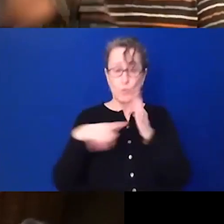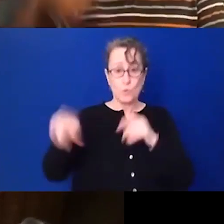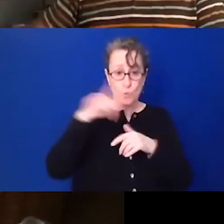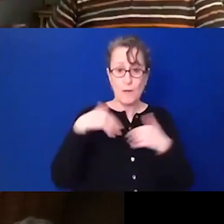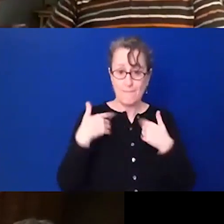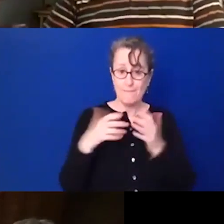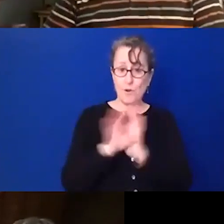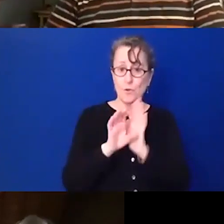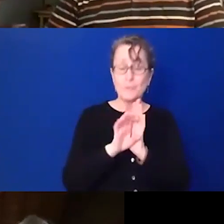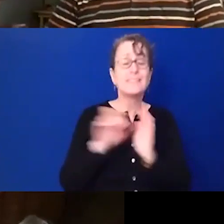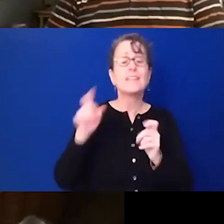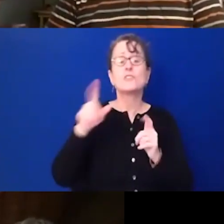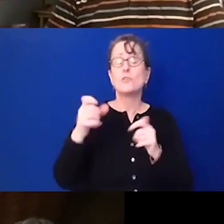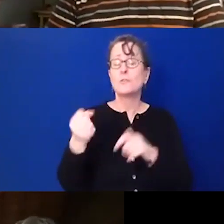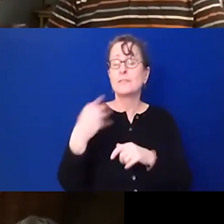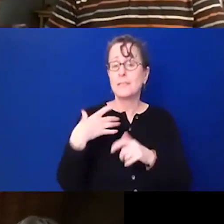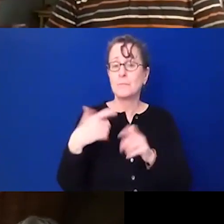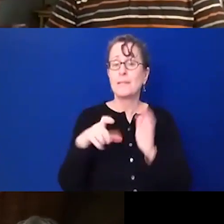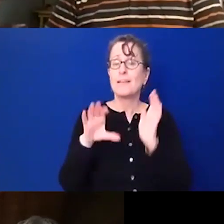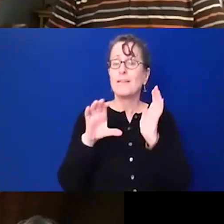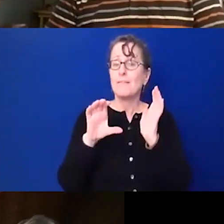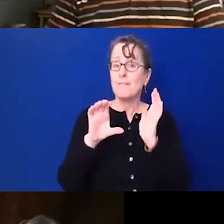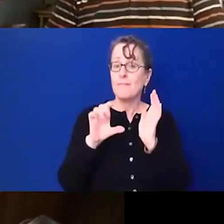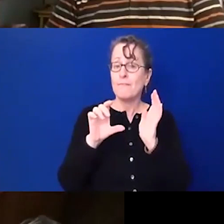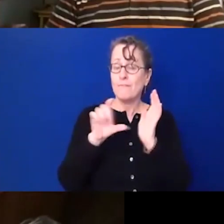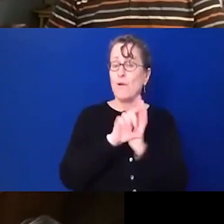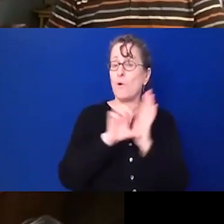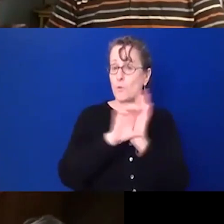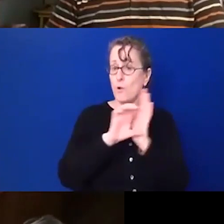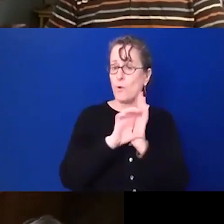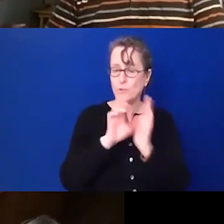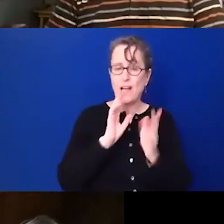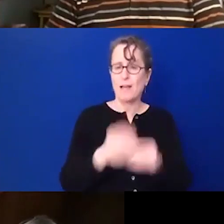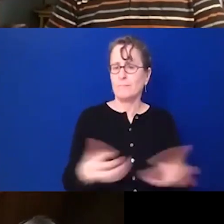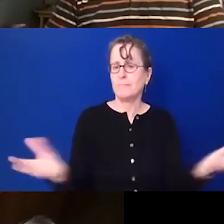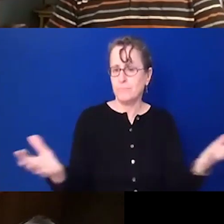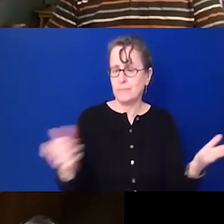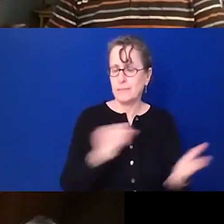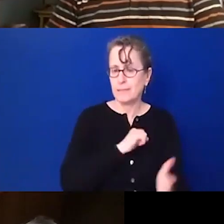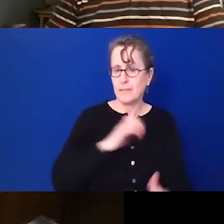photos that you provided to us. Okay, perfect. So you can see